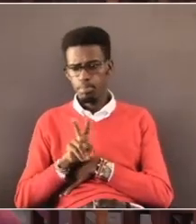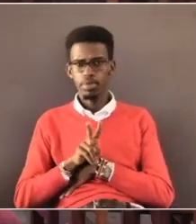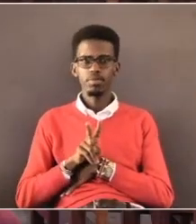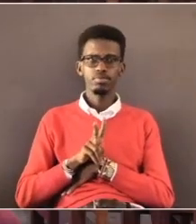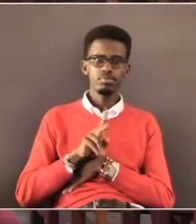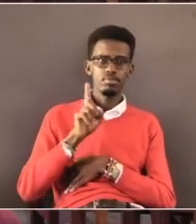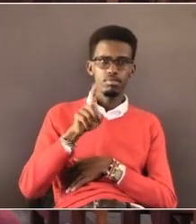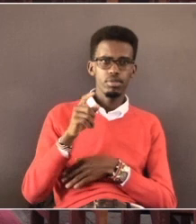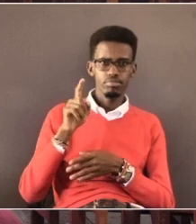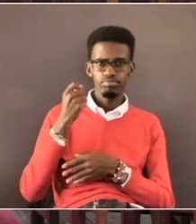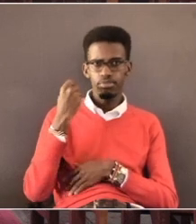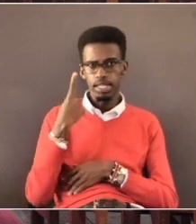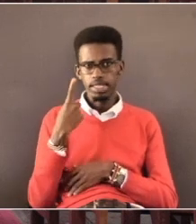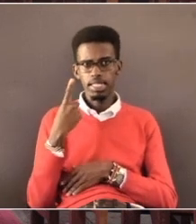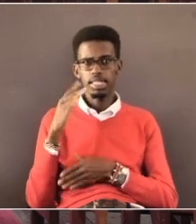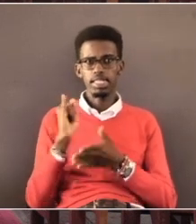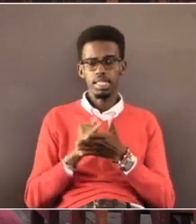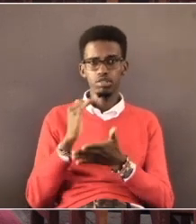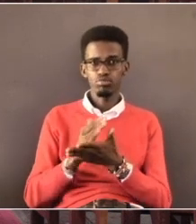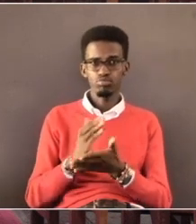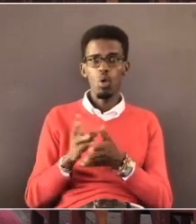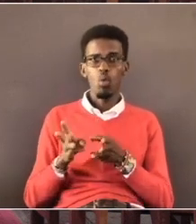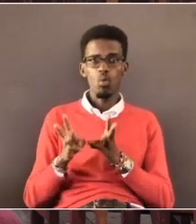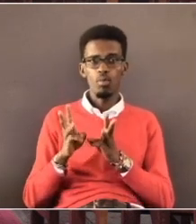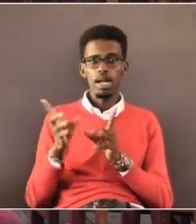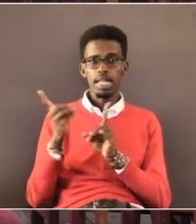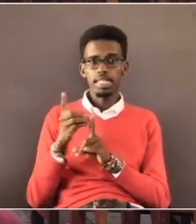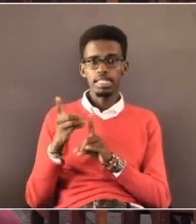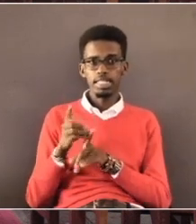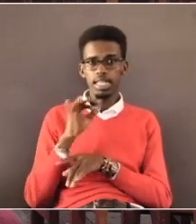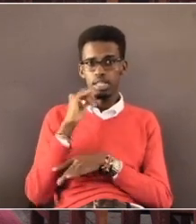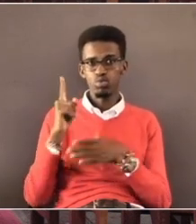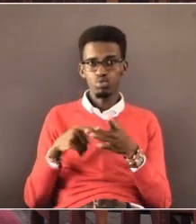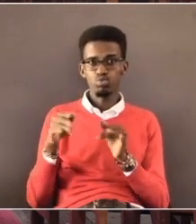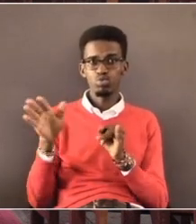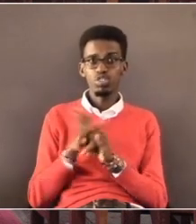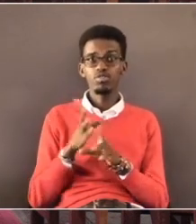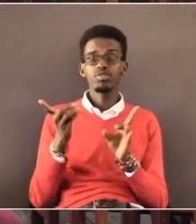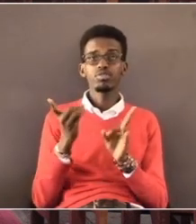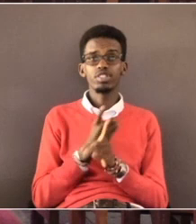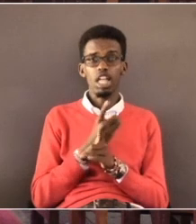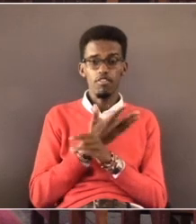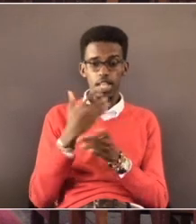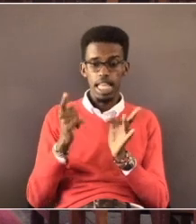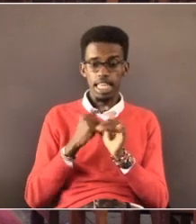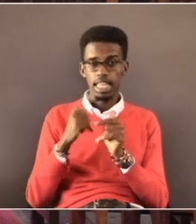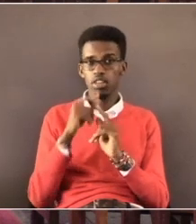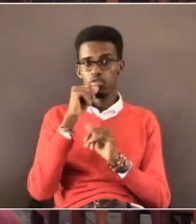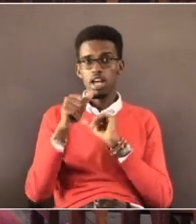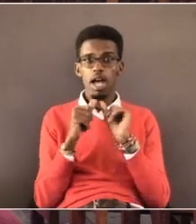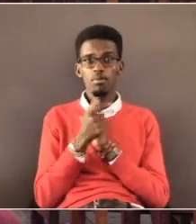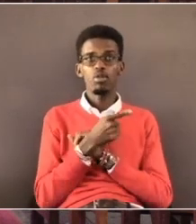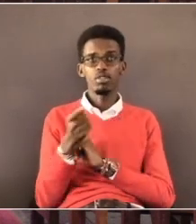need to understand that, by the way, dating is a whole different ballgame, and it's not just about